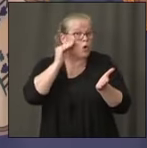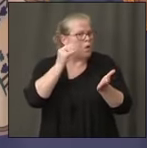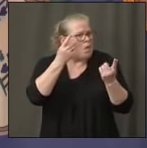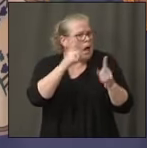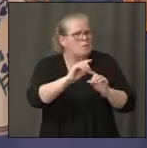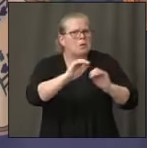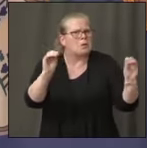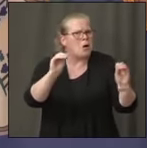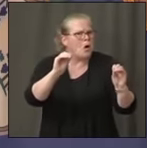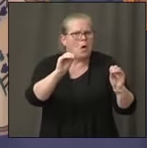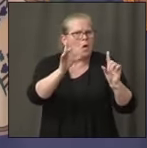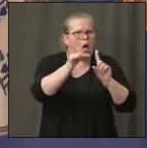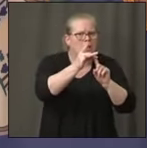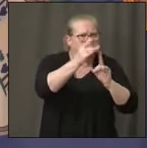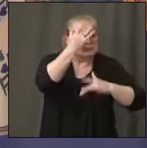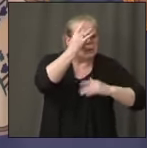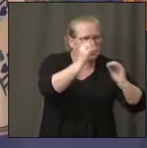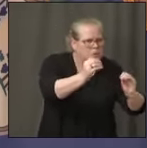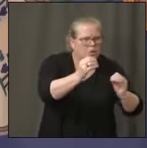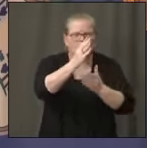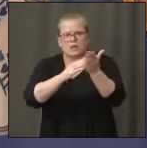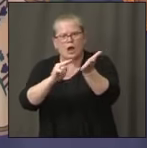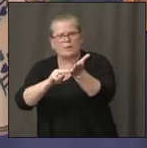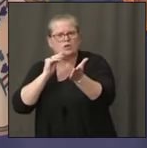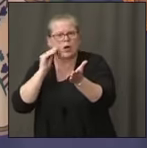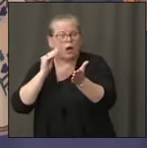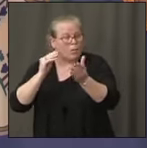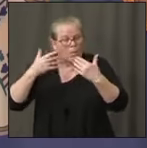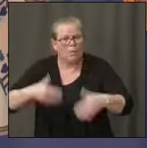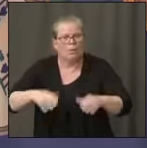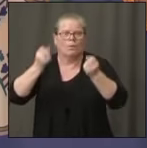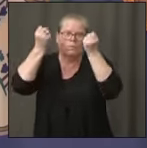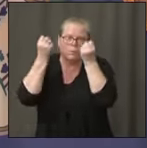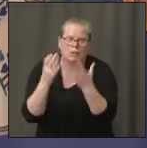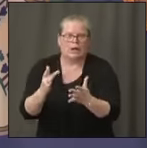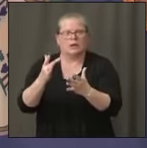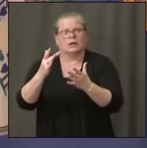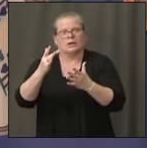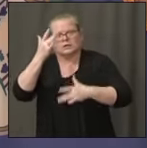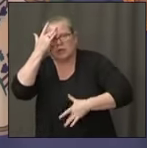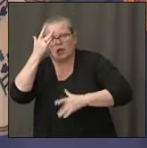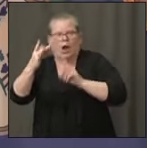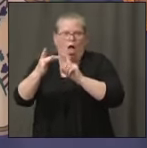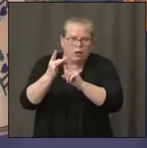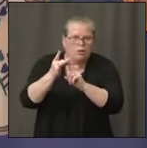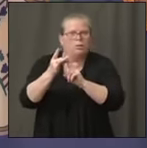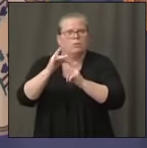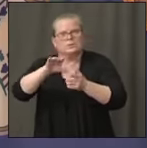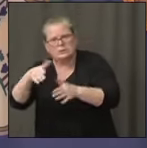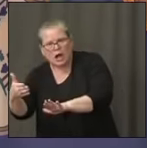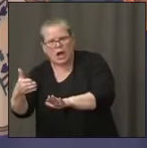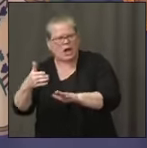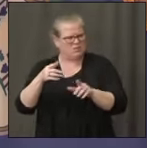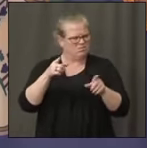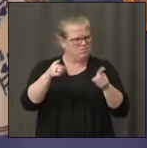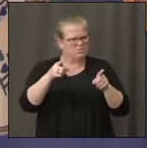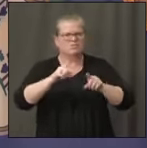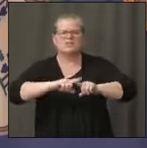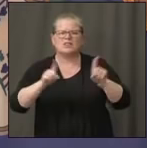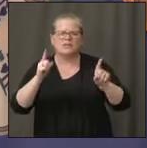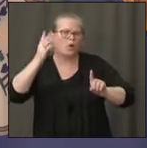Some had very, very, very high infection rates and fatalities. What were the moving metrics there? We want to make